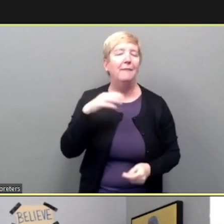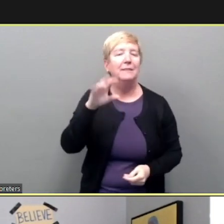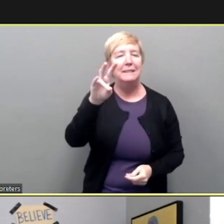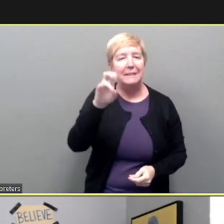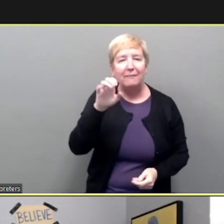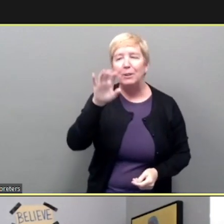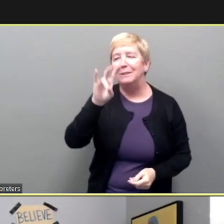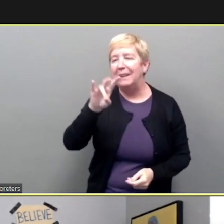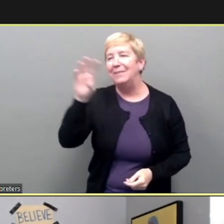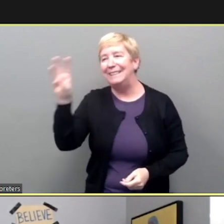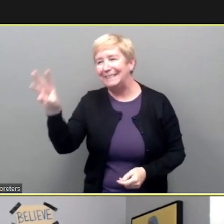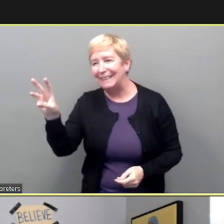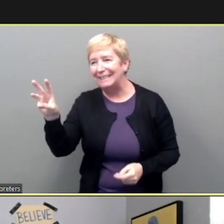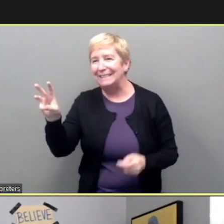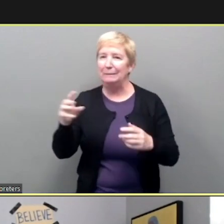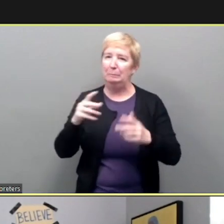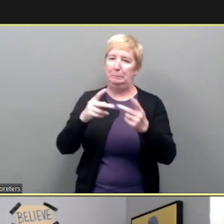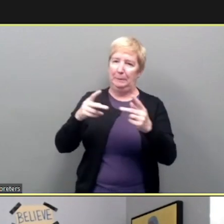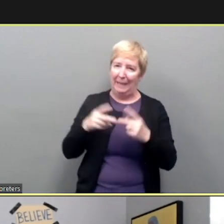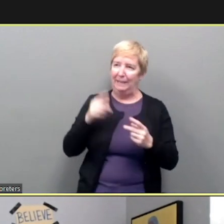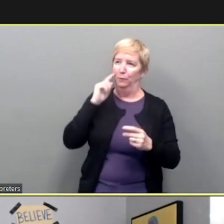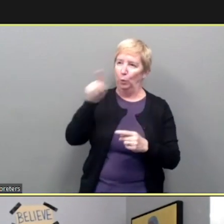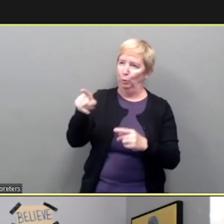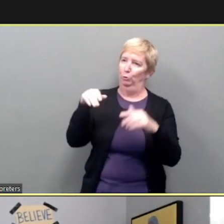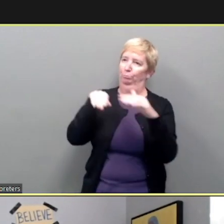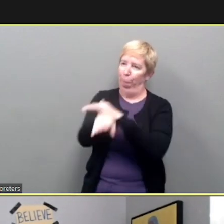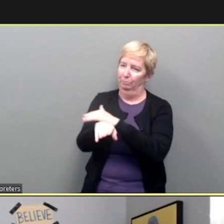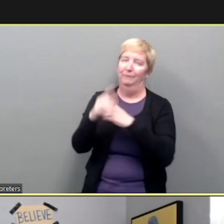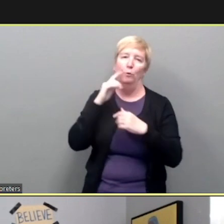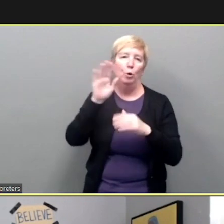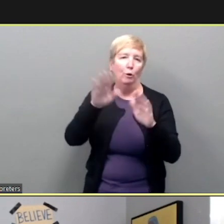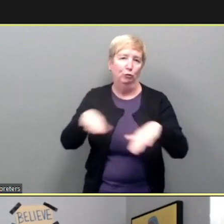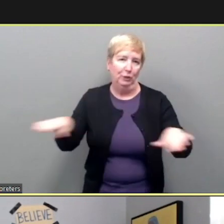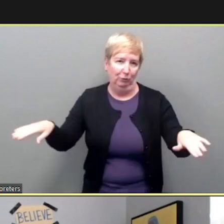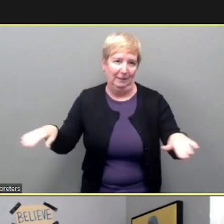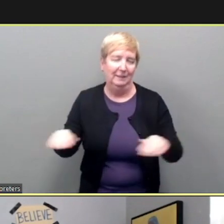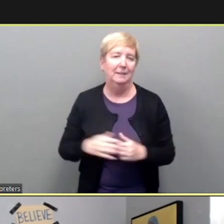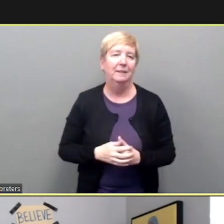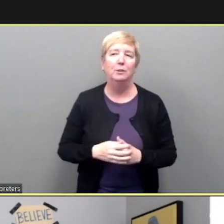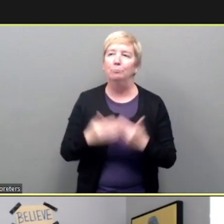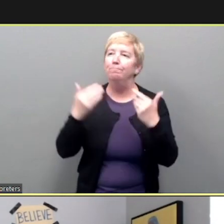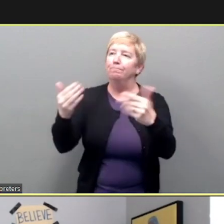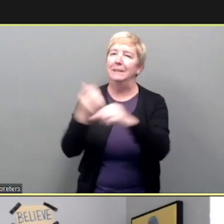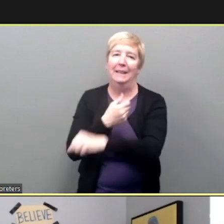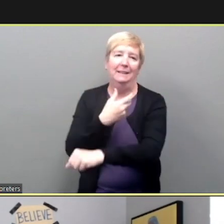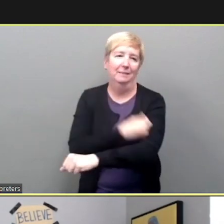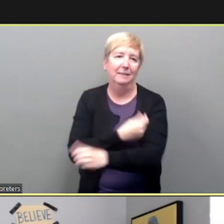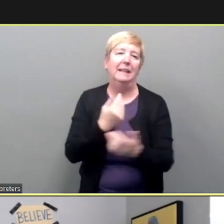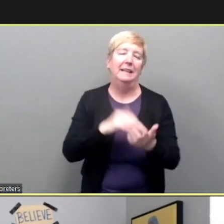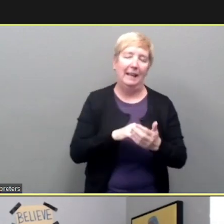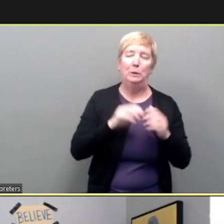776 vaccine sites for 5 to 11-year-olds scheduled to operate. And you can visit